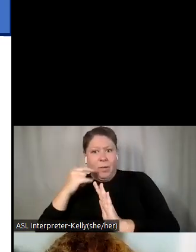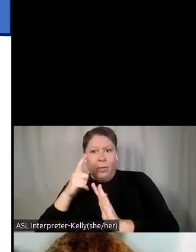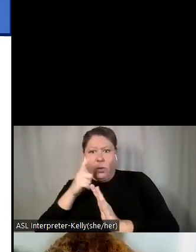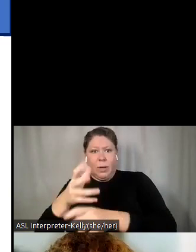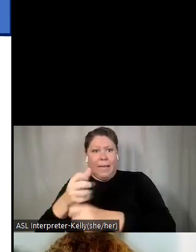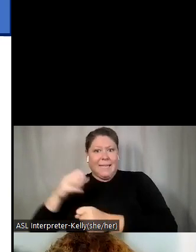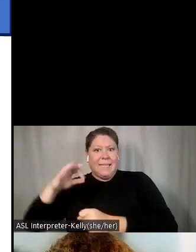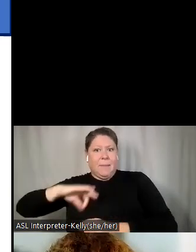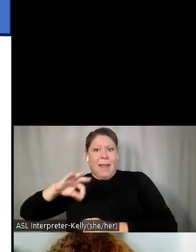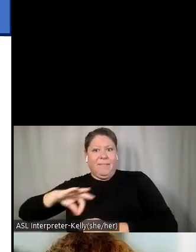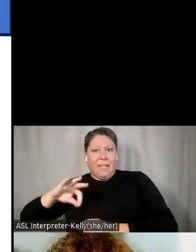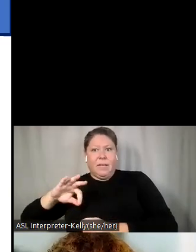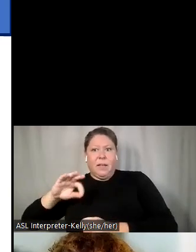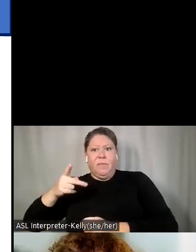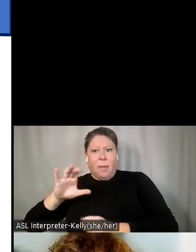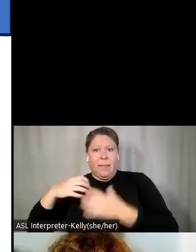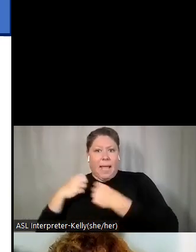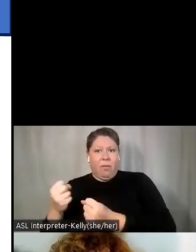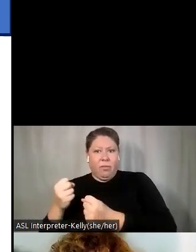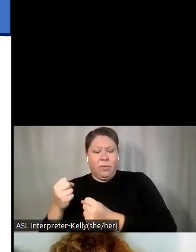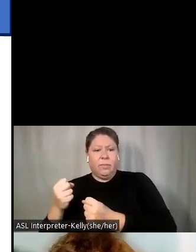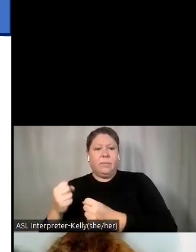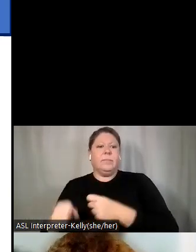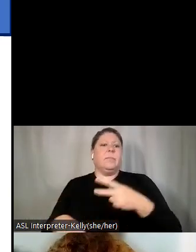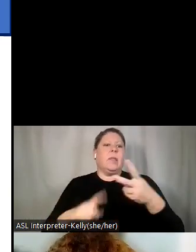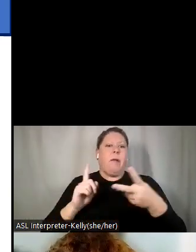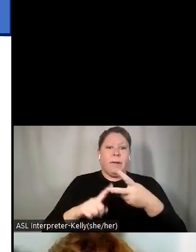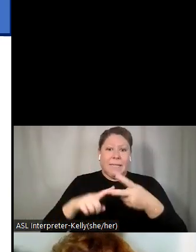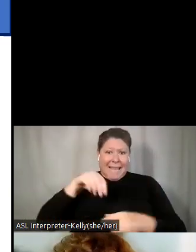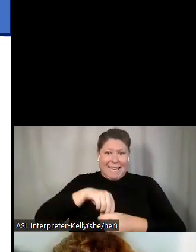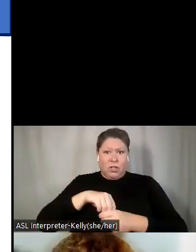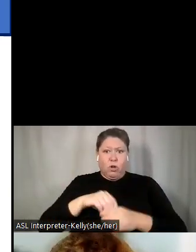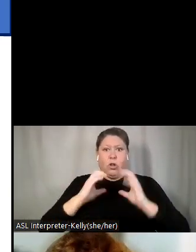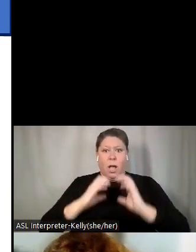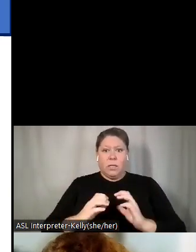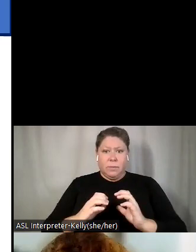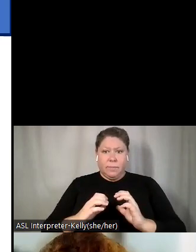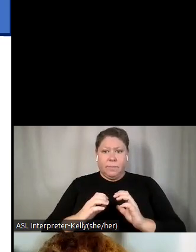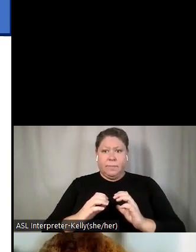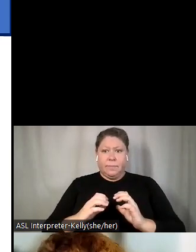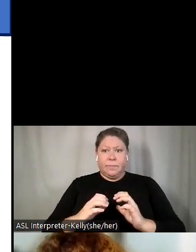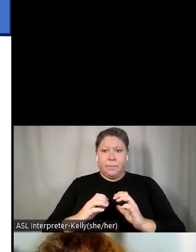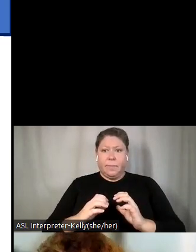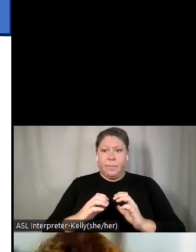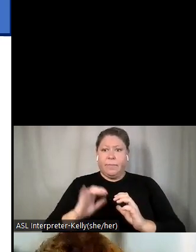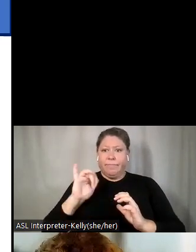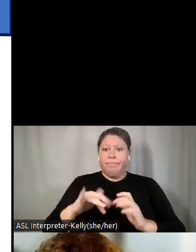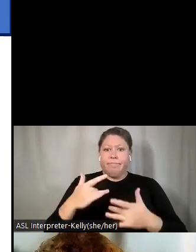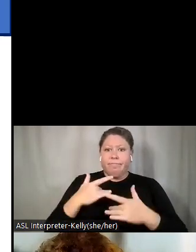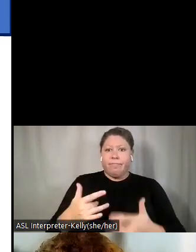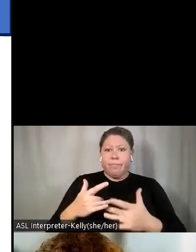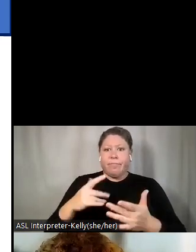a robust public health department. And then there are your internal customers, who is generally that's the